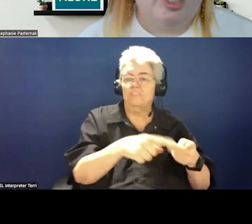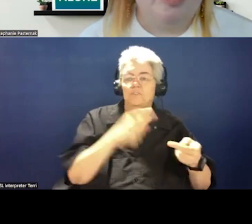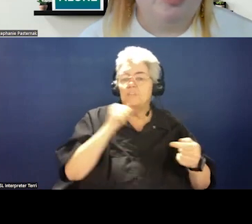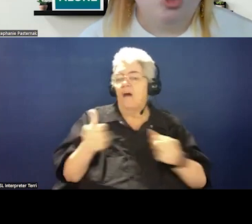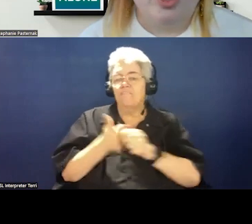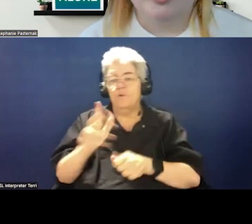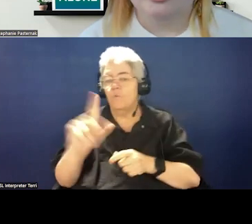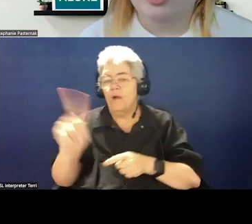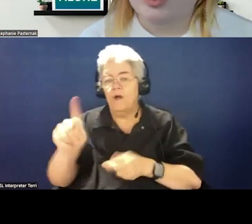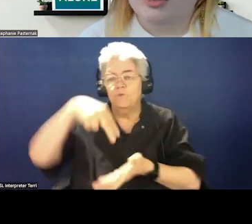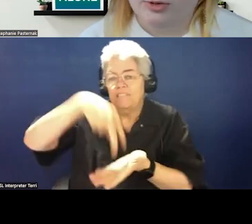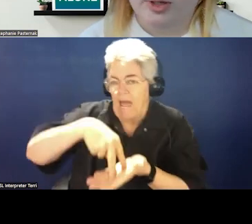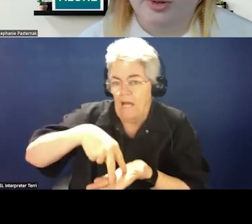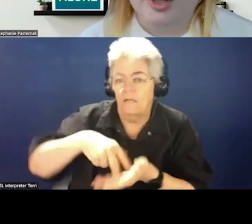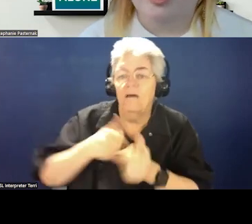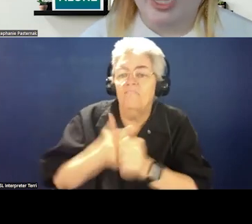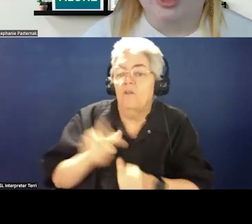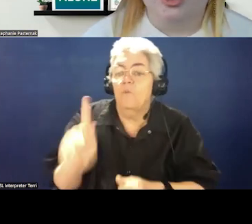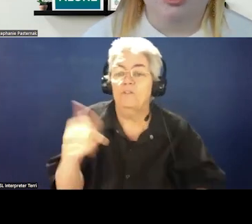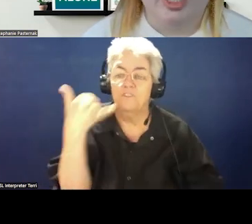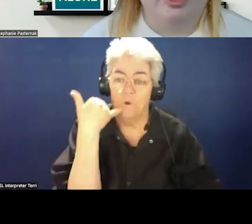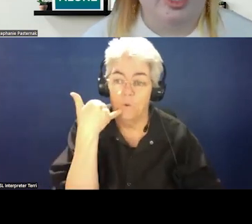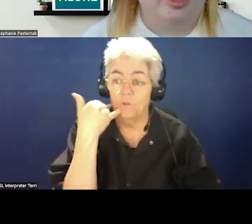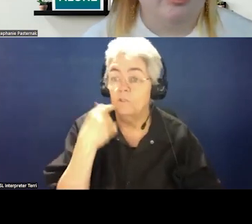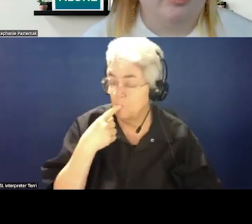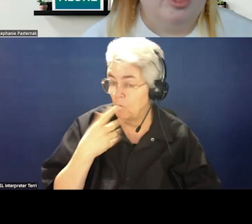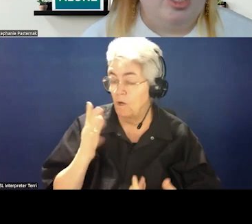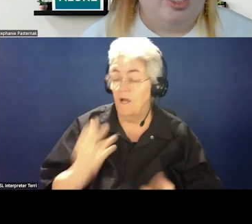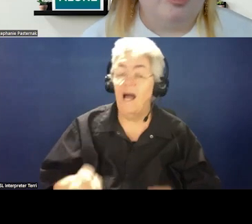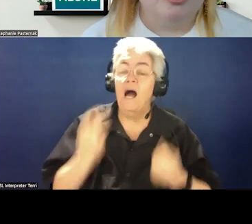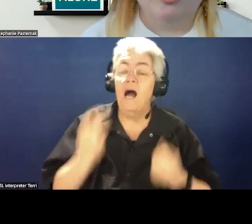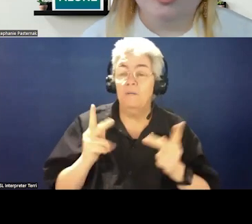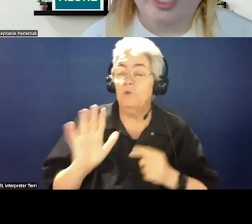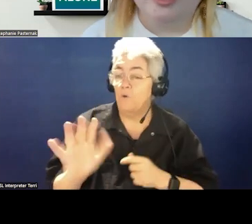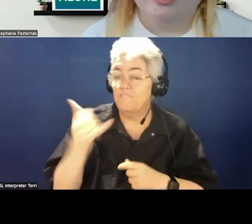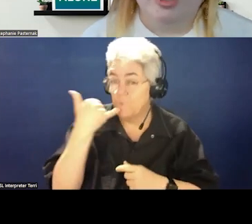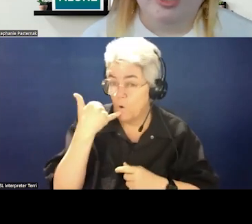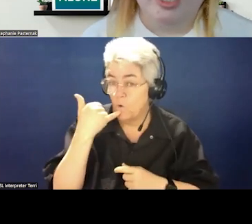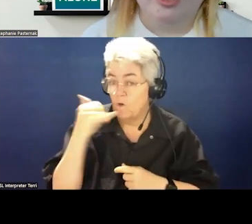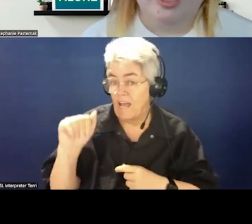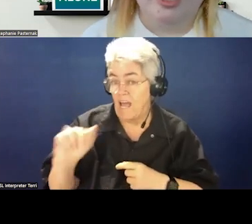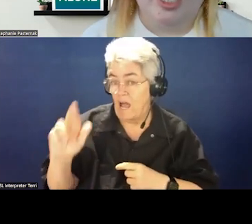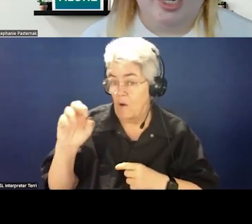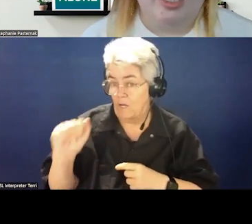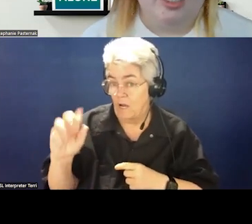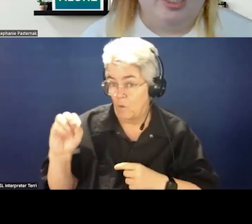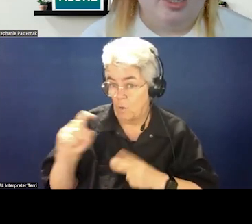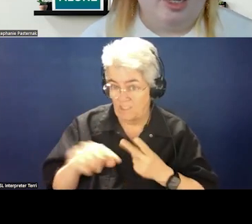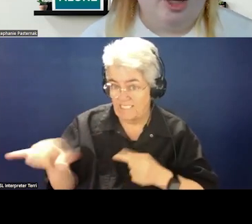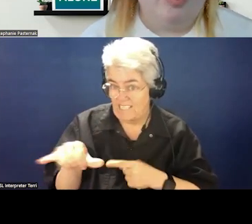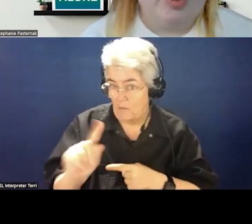to know how much do people's phone numbers match where they live. So first we asked, if you contacted